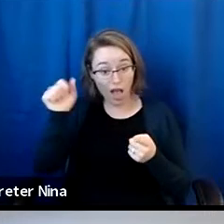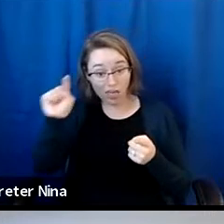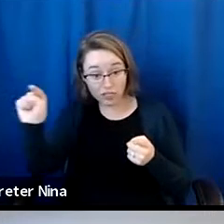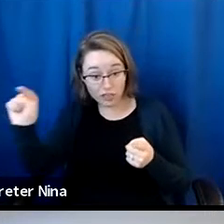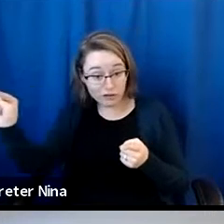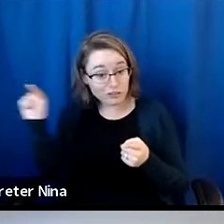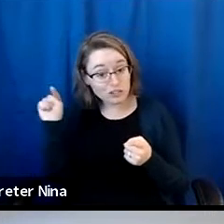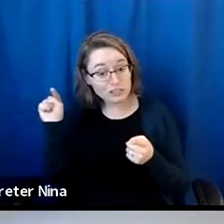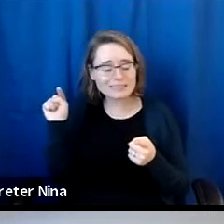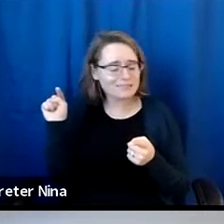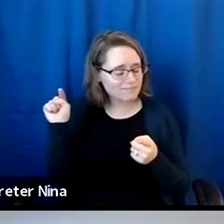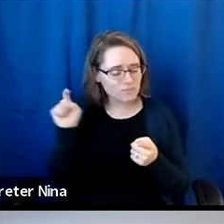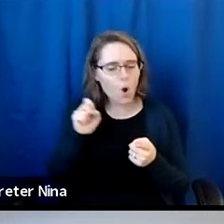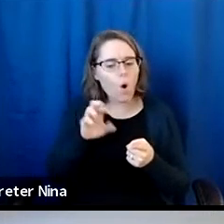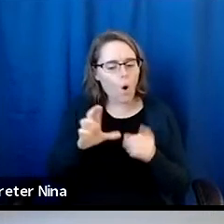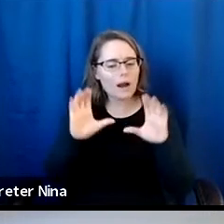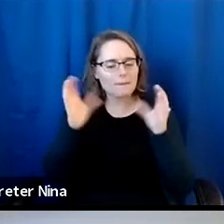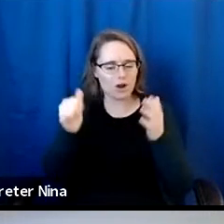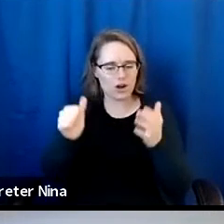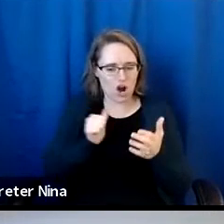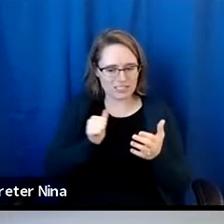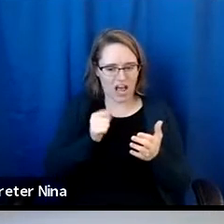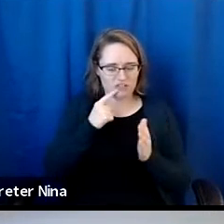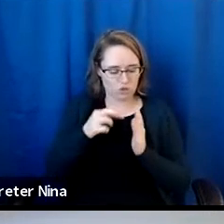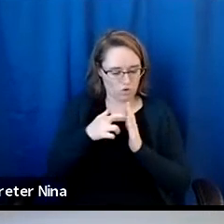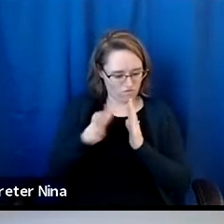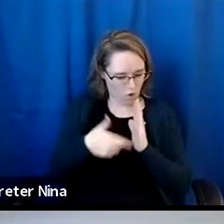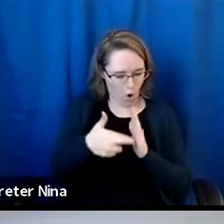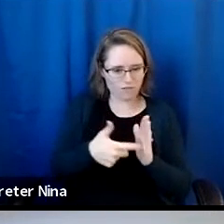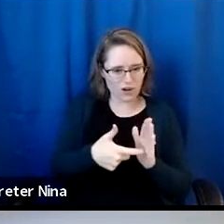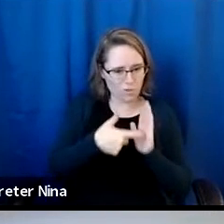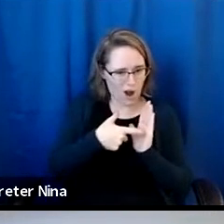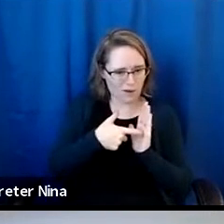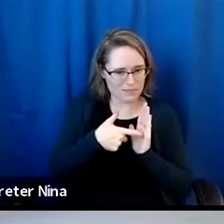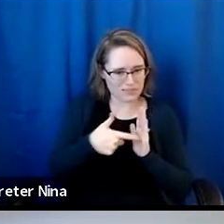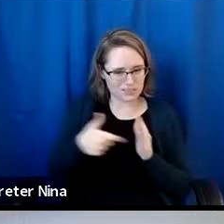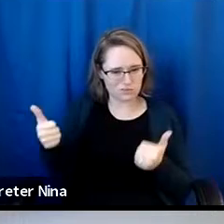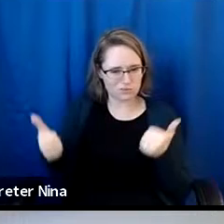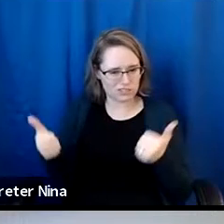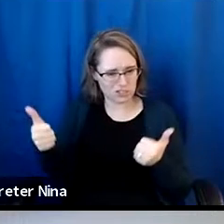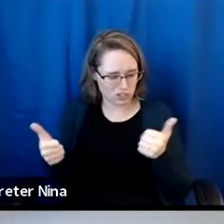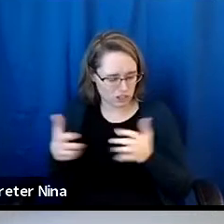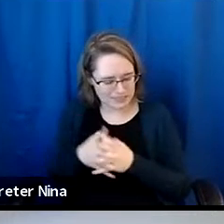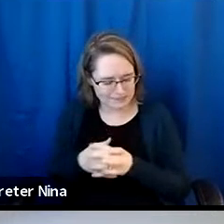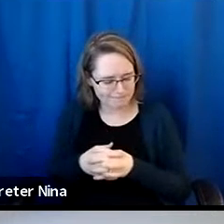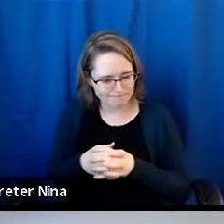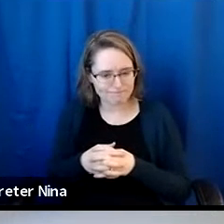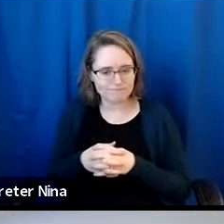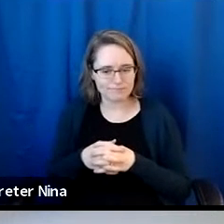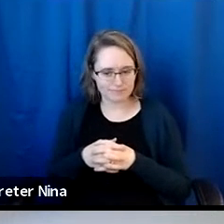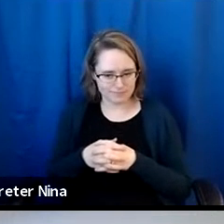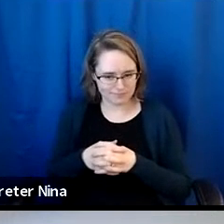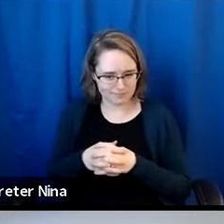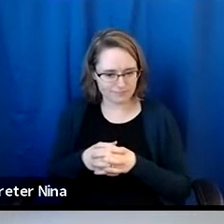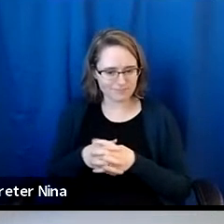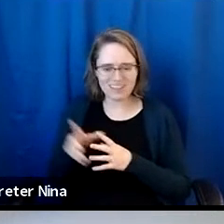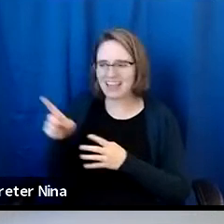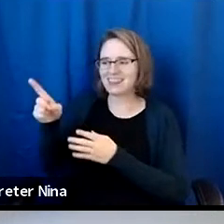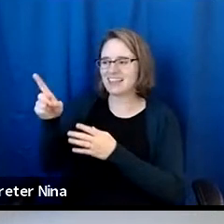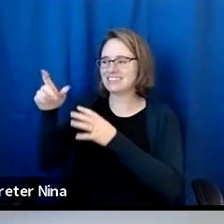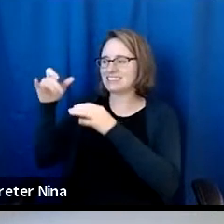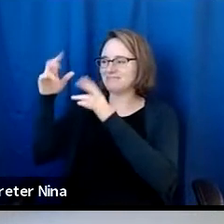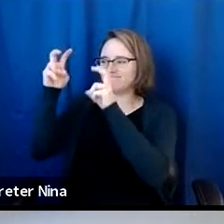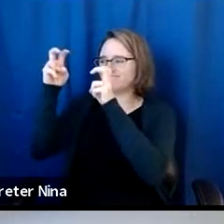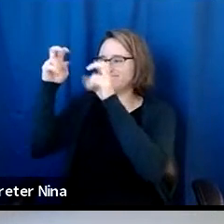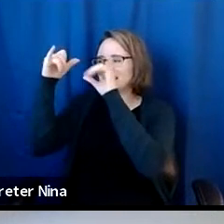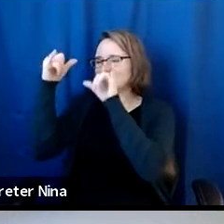comparing ourselves to what the role requires, or are we comparing ourselves to this standard